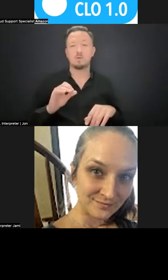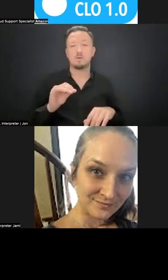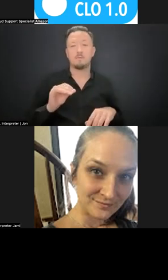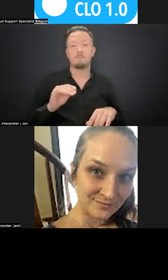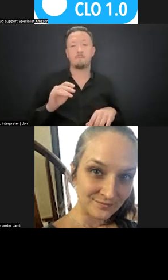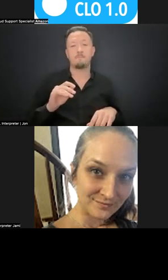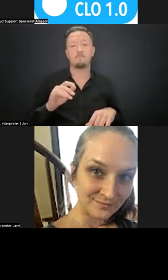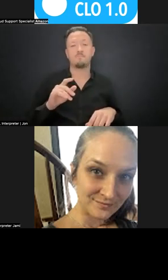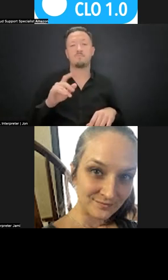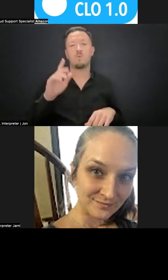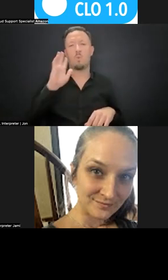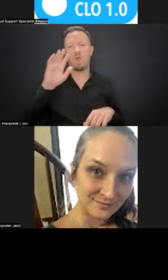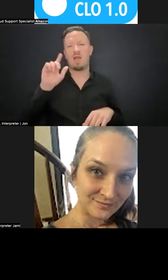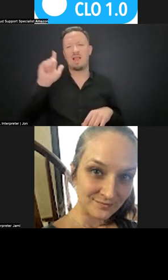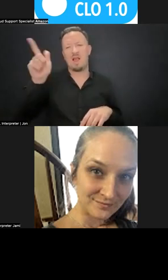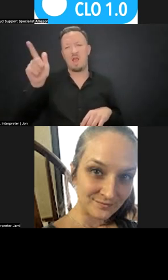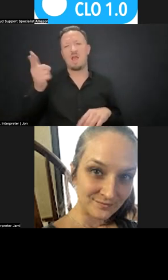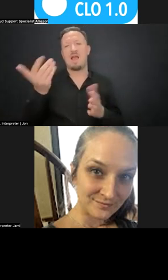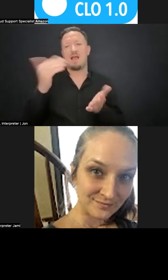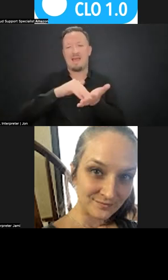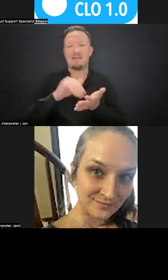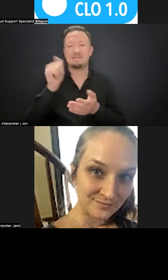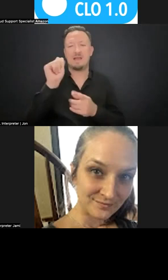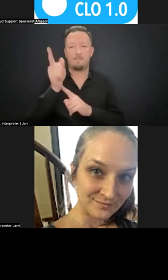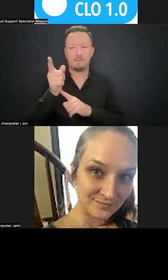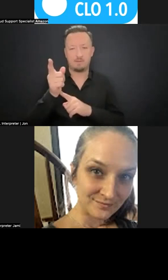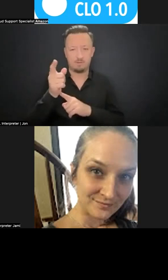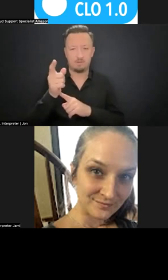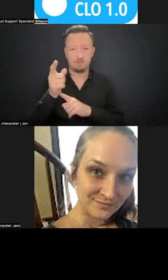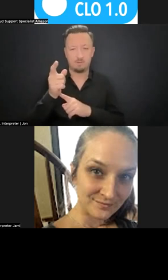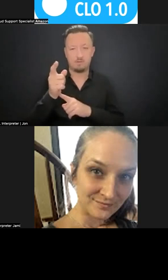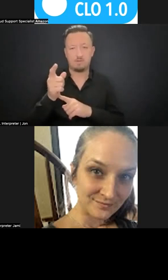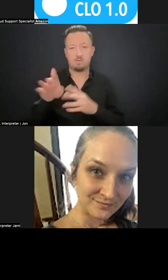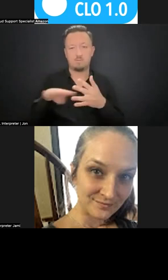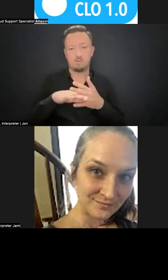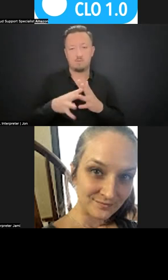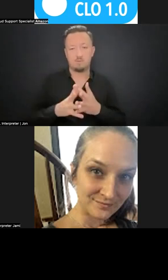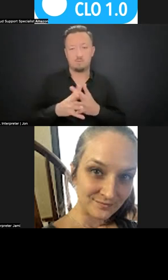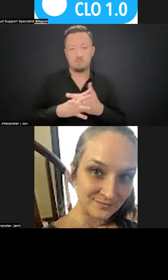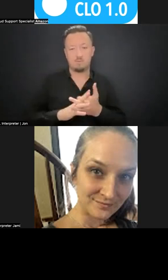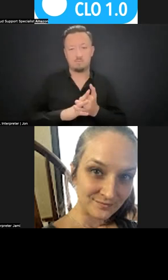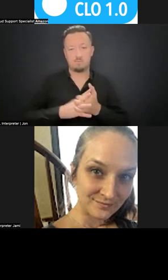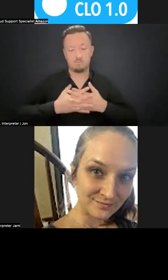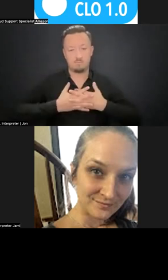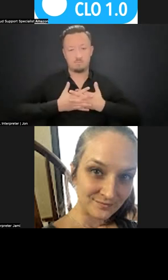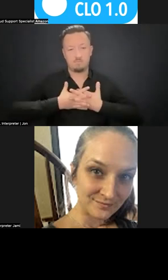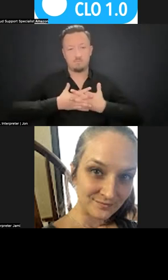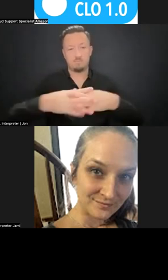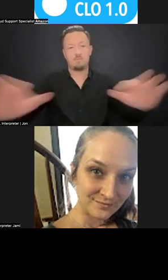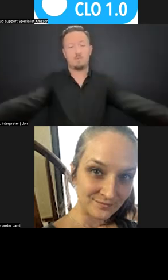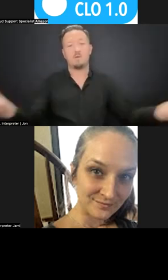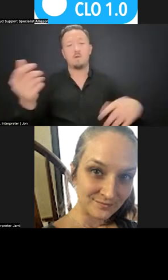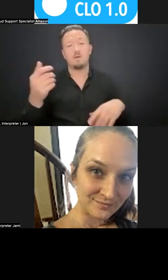we'll do another 10-minute break, and then we'll have 30 minutes. So I'm going to end exactly on time. And so we're, as you can tell,